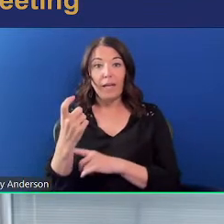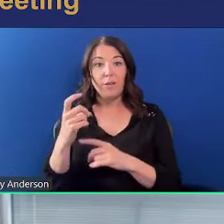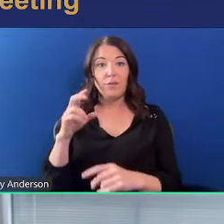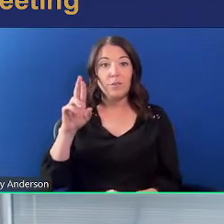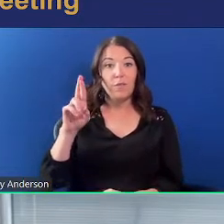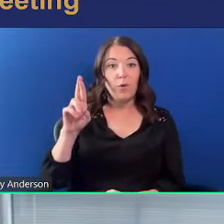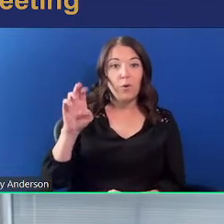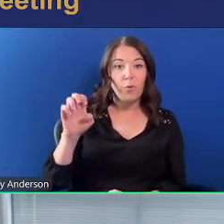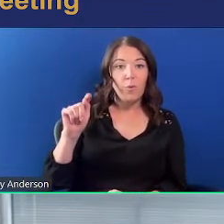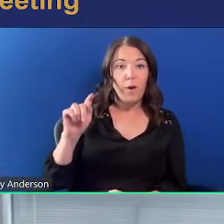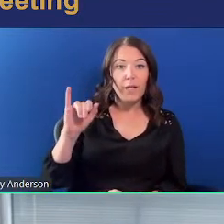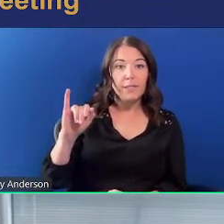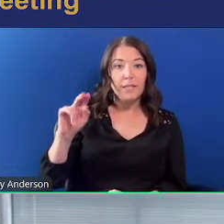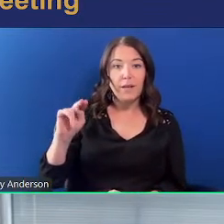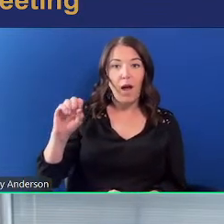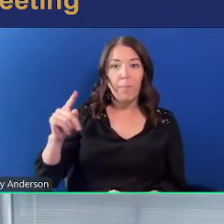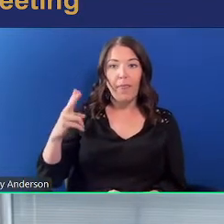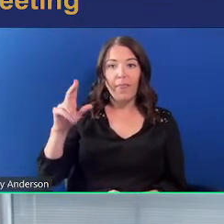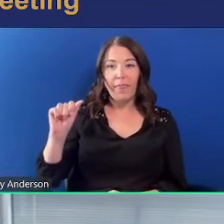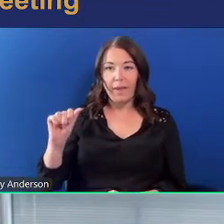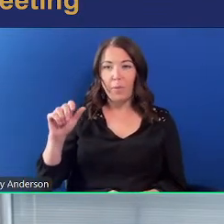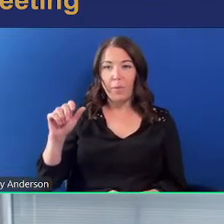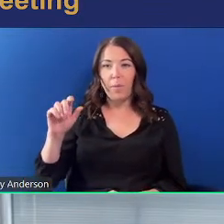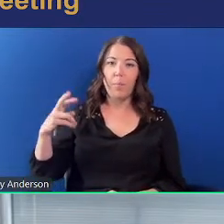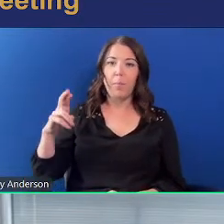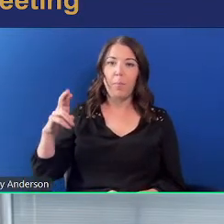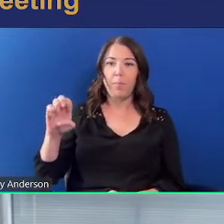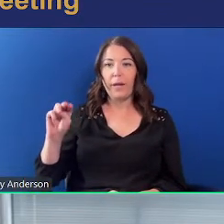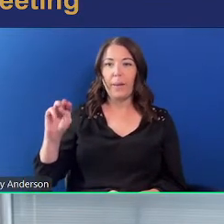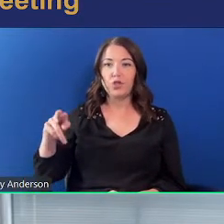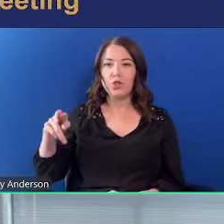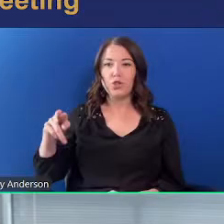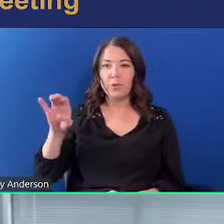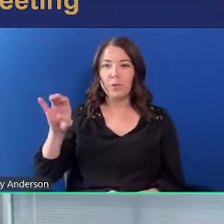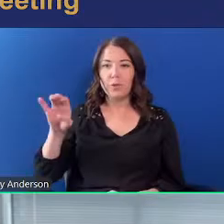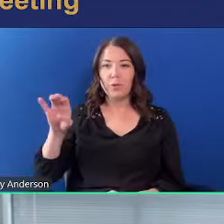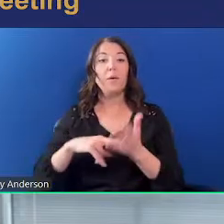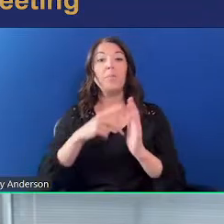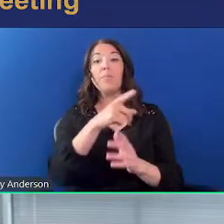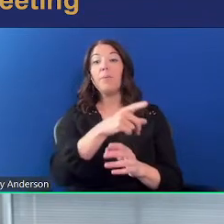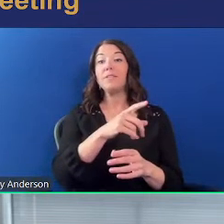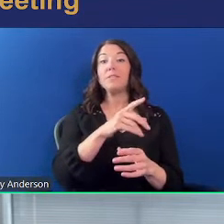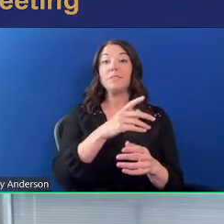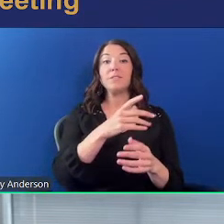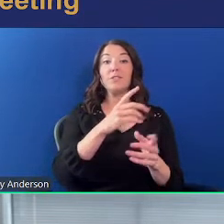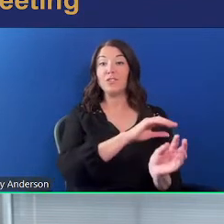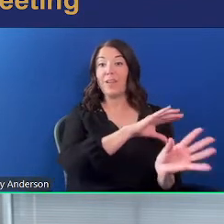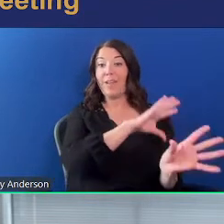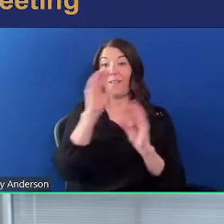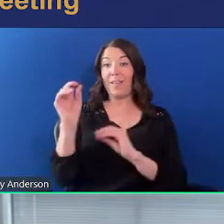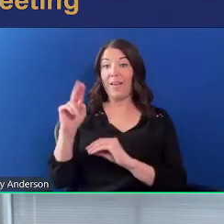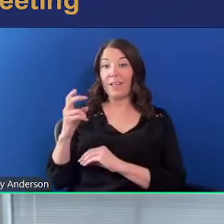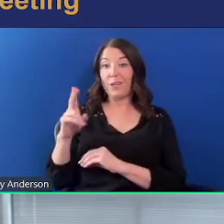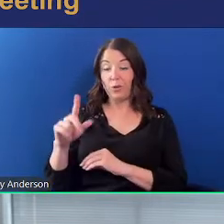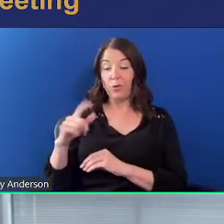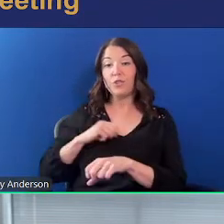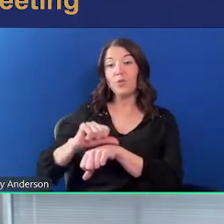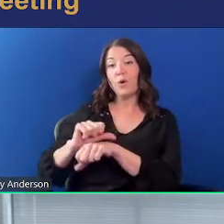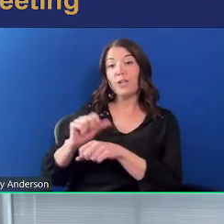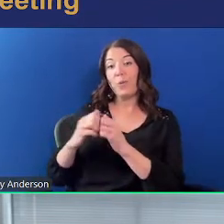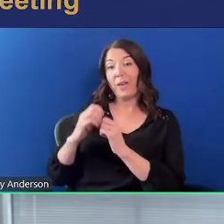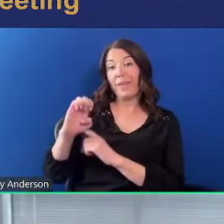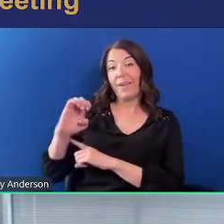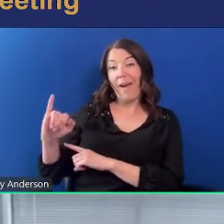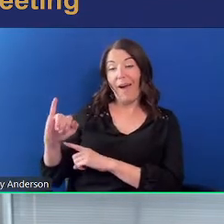prematurity. After her discharge, the family began working with early intervention specialists, including a teacher from